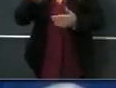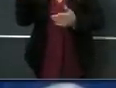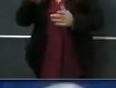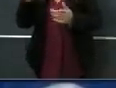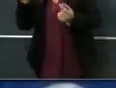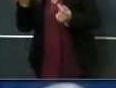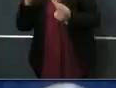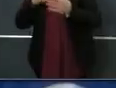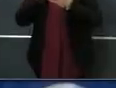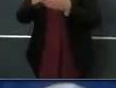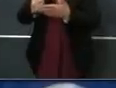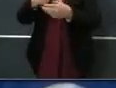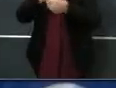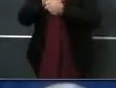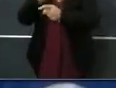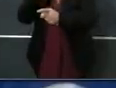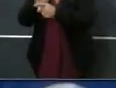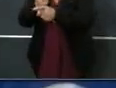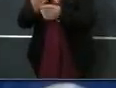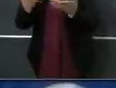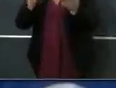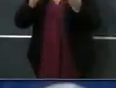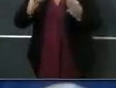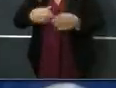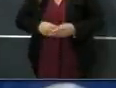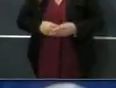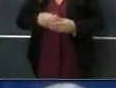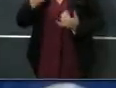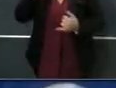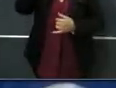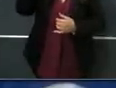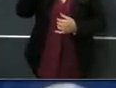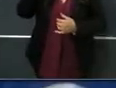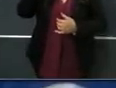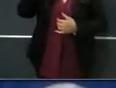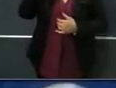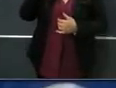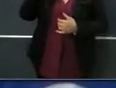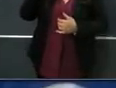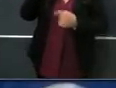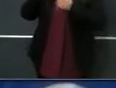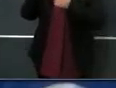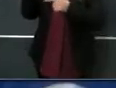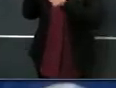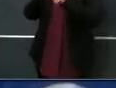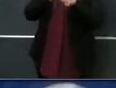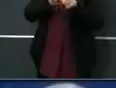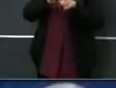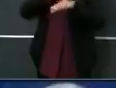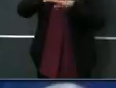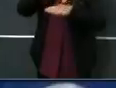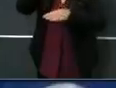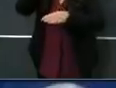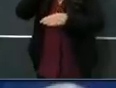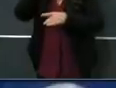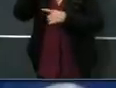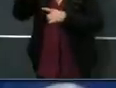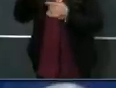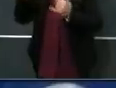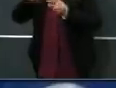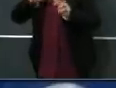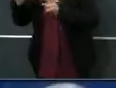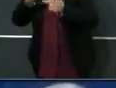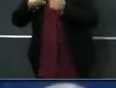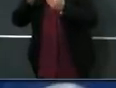go. And that includes, by the way, a lot of work this summer. And Linda Darling-Hammond is available on the phone. We'll take questions about thoughts